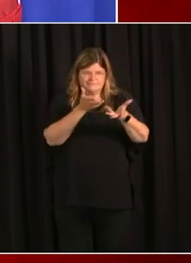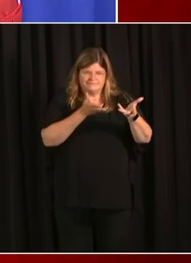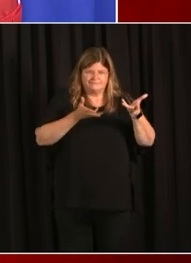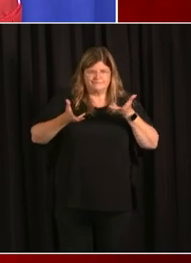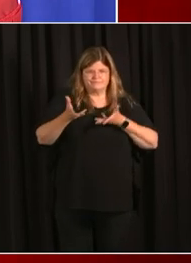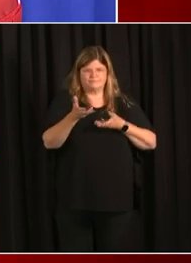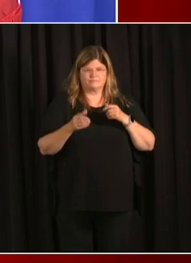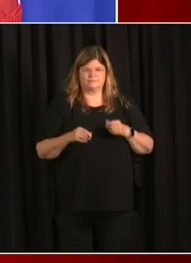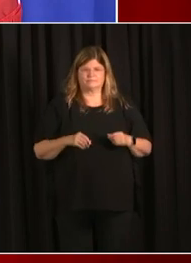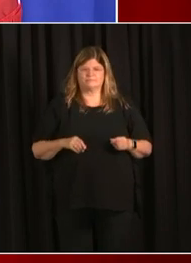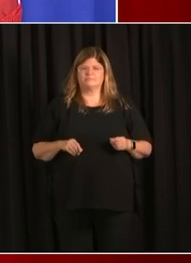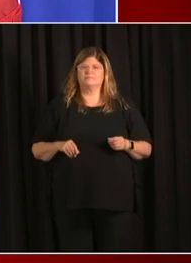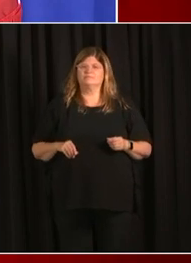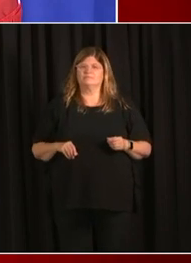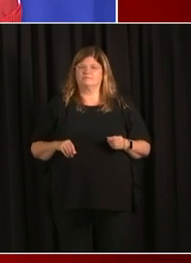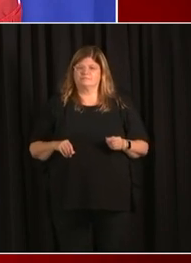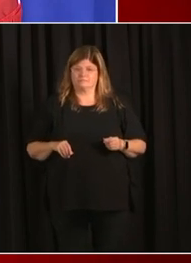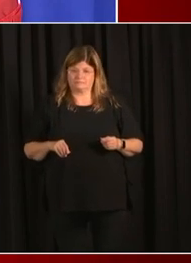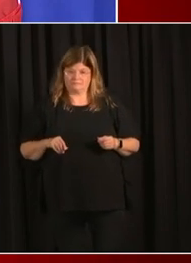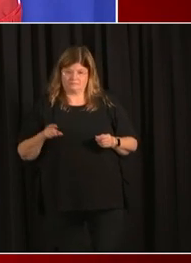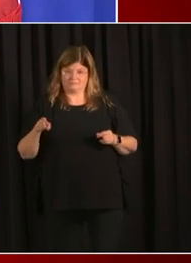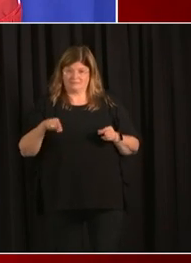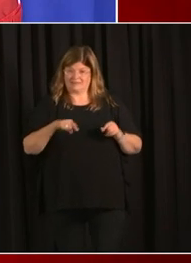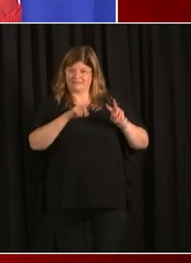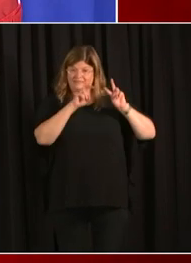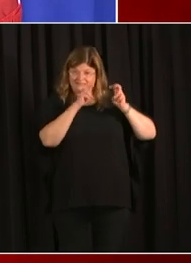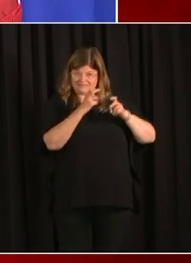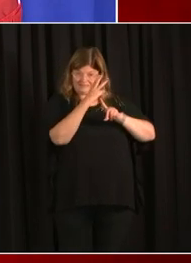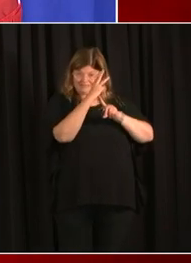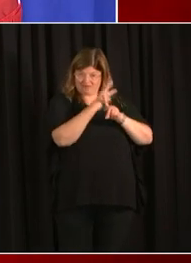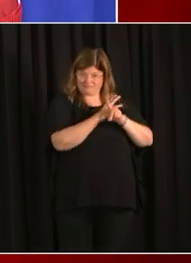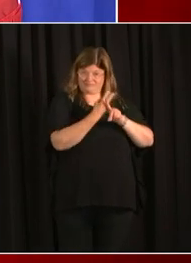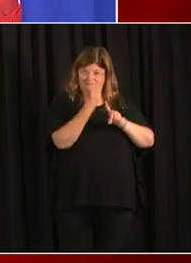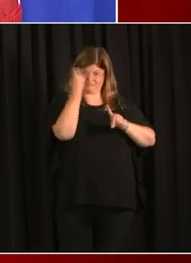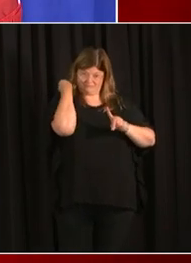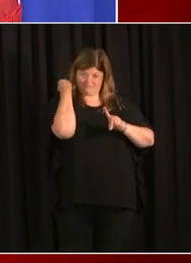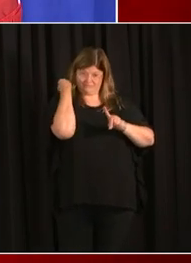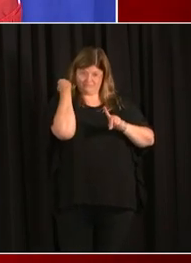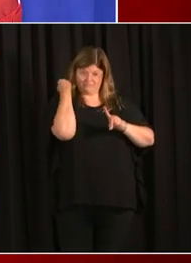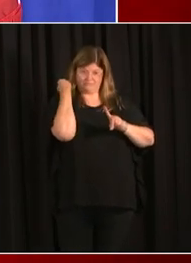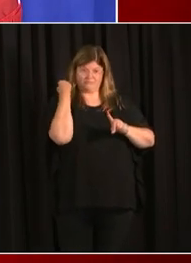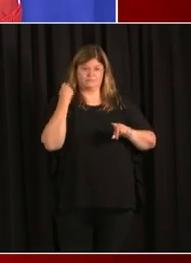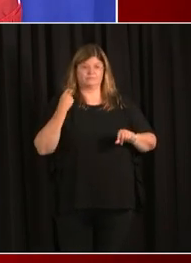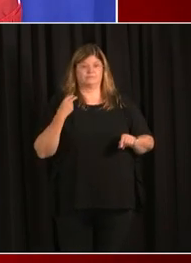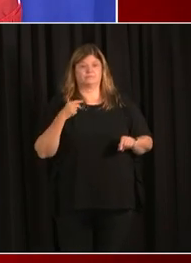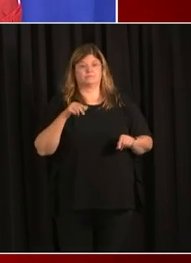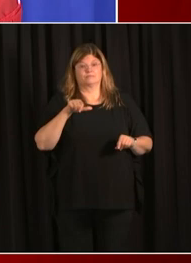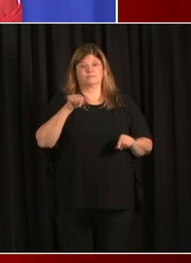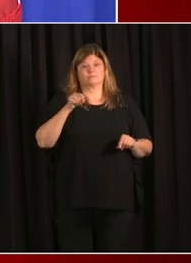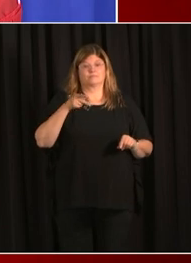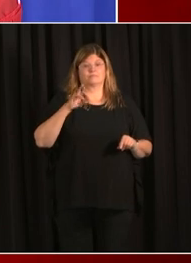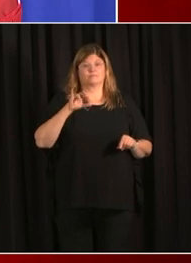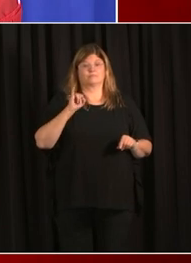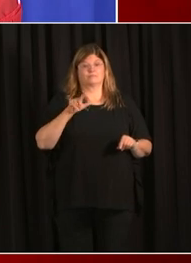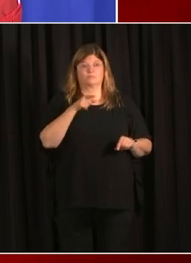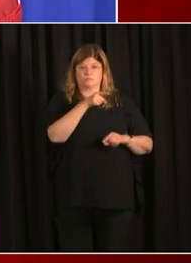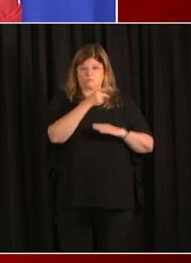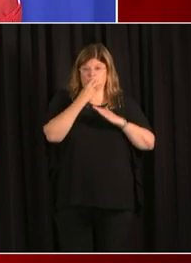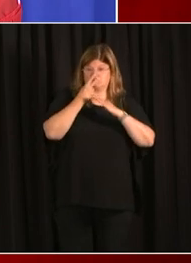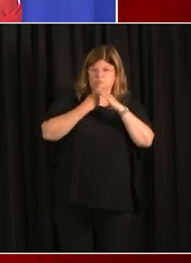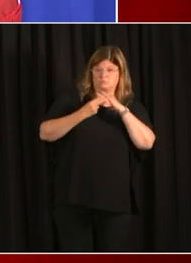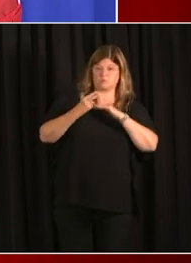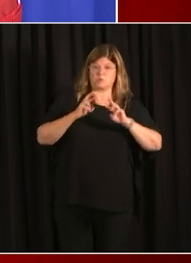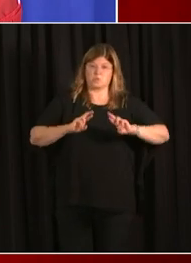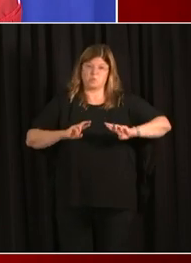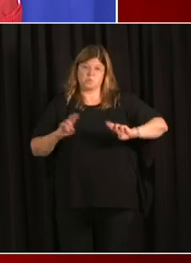Yes. So keeping in this theme of 6 months, look back, in April, you projected or were